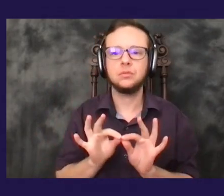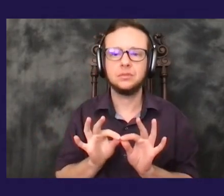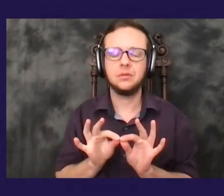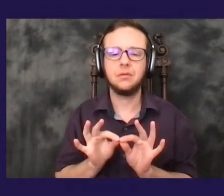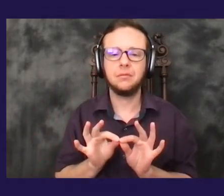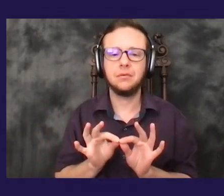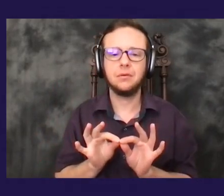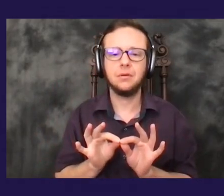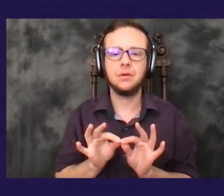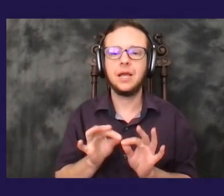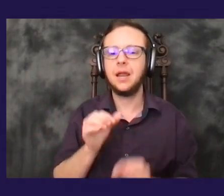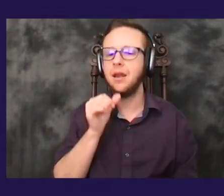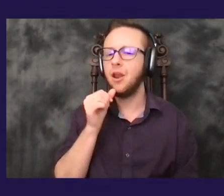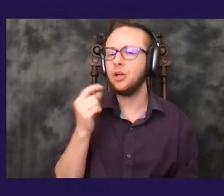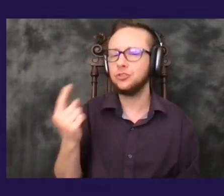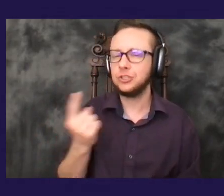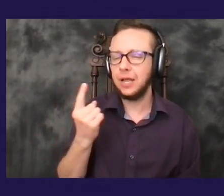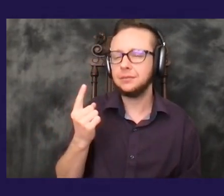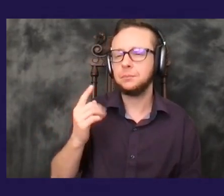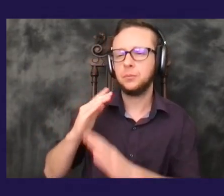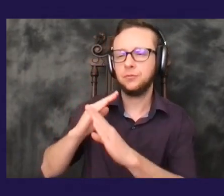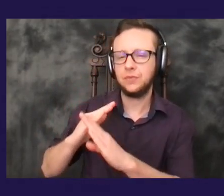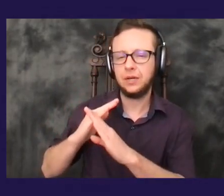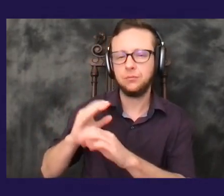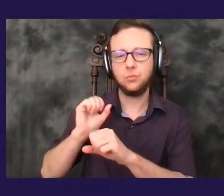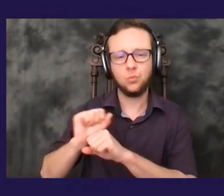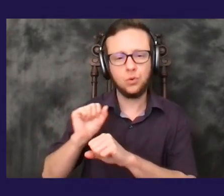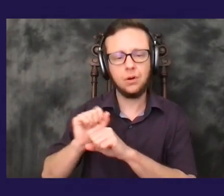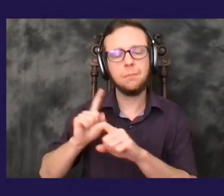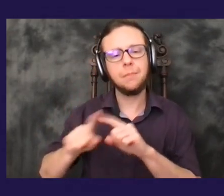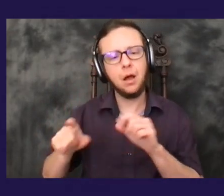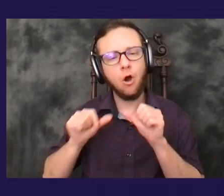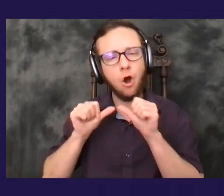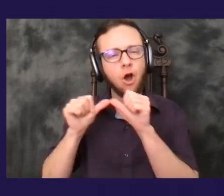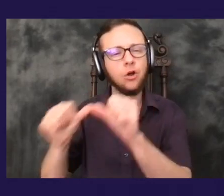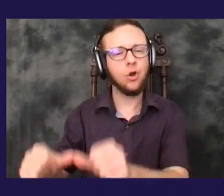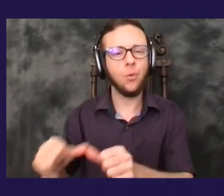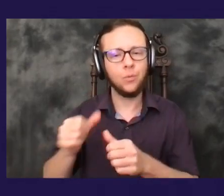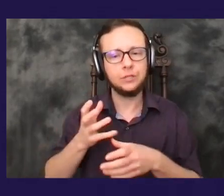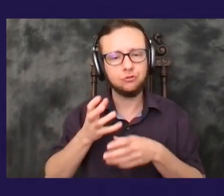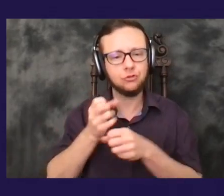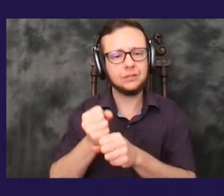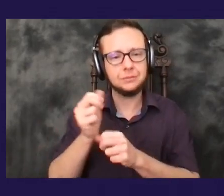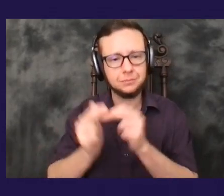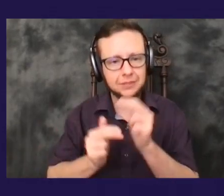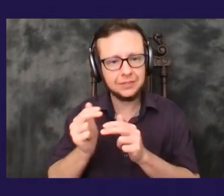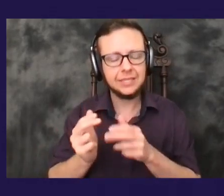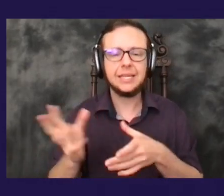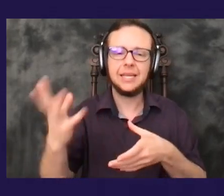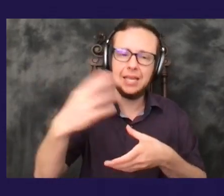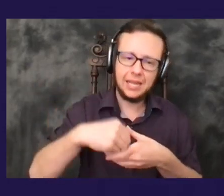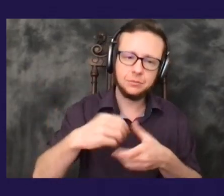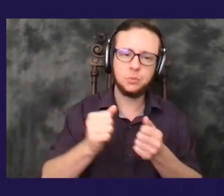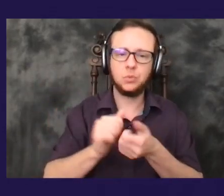not just preventative work, but like ongoing trust building and engagement with community. It reminded me of, I did a